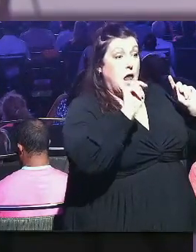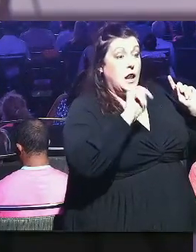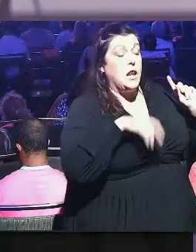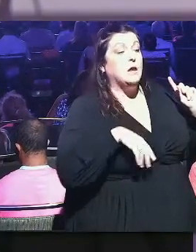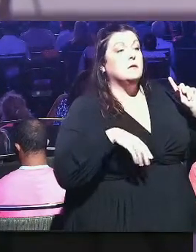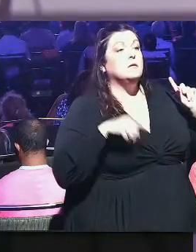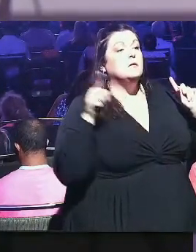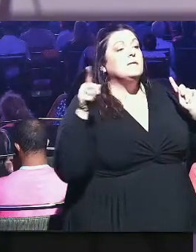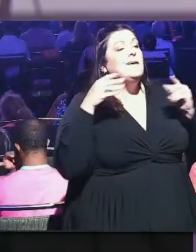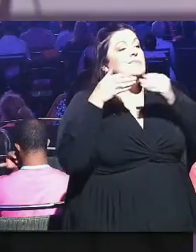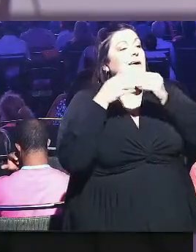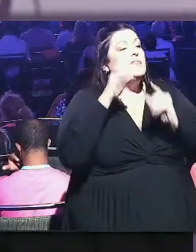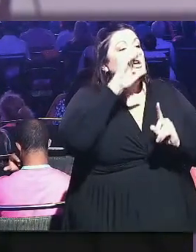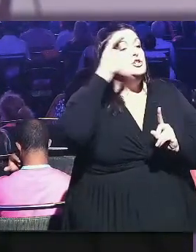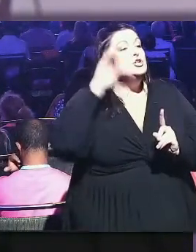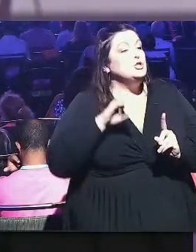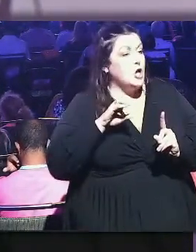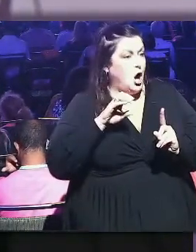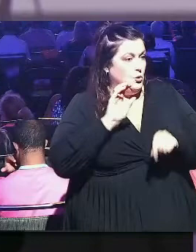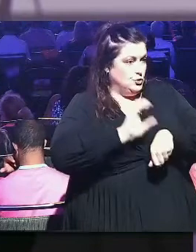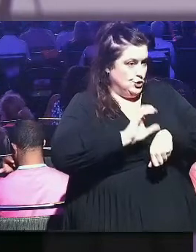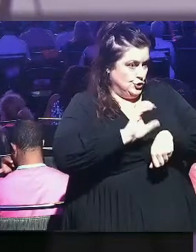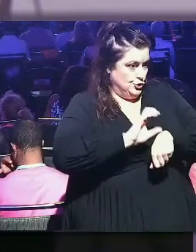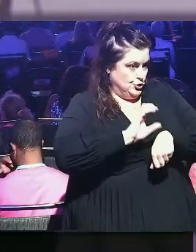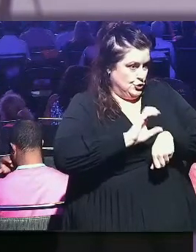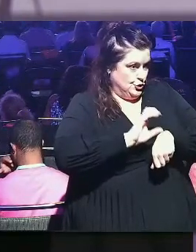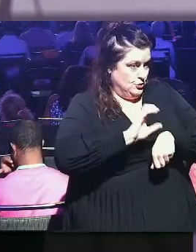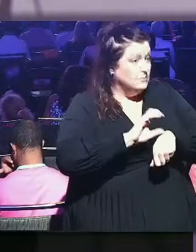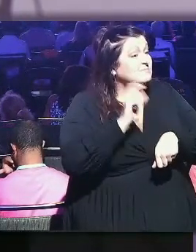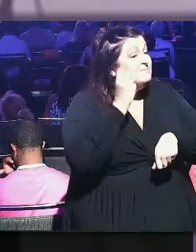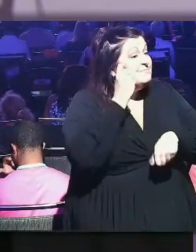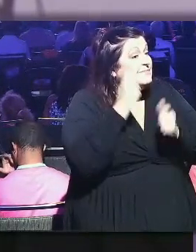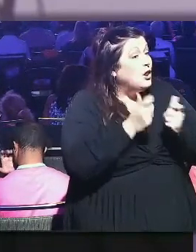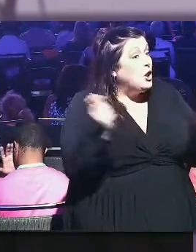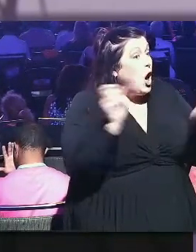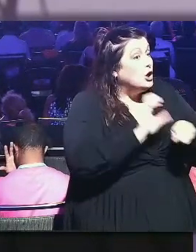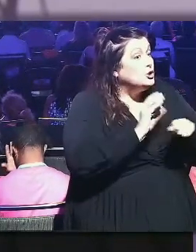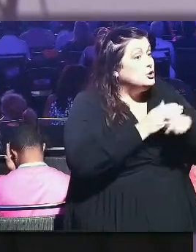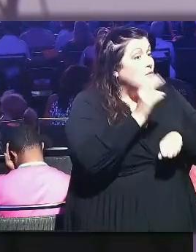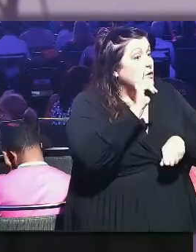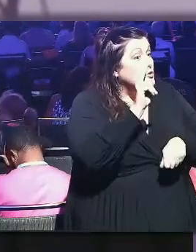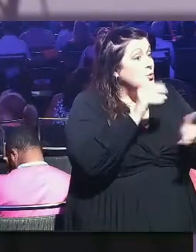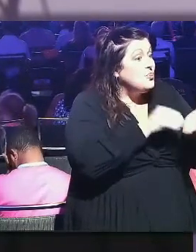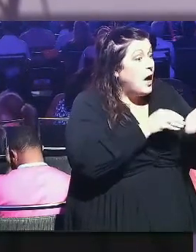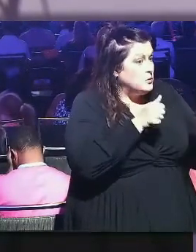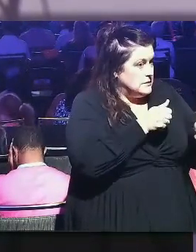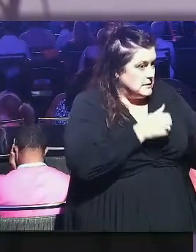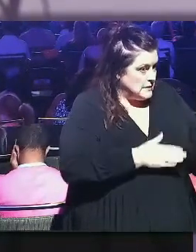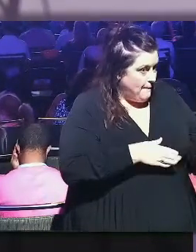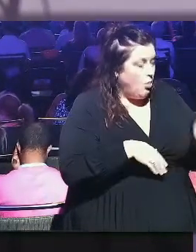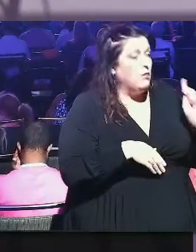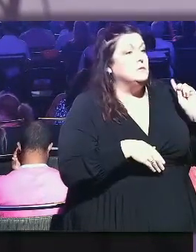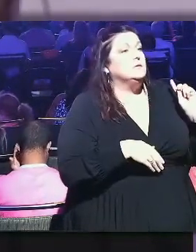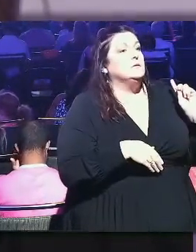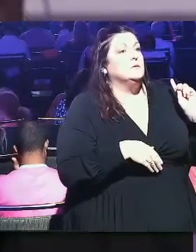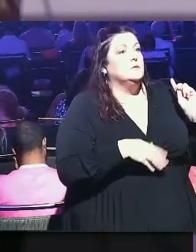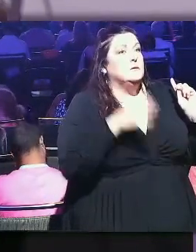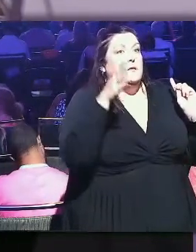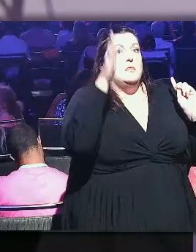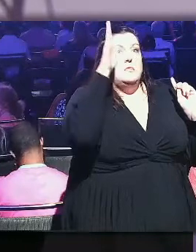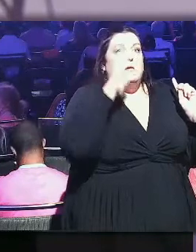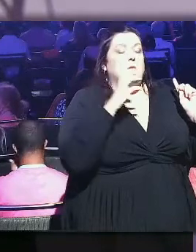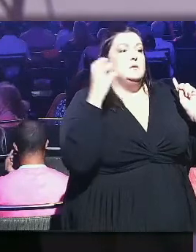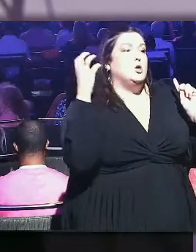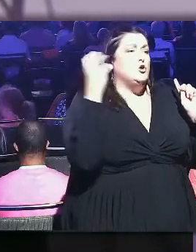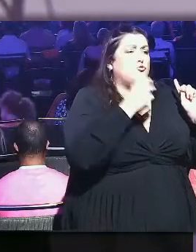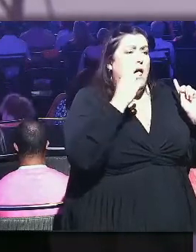the Chicago church. It's a large church of over 2,000 disciples. The guy has incredible